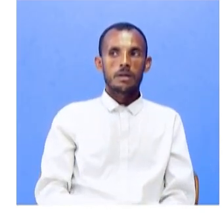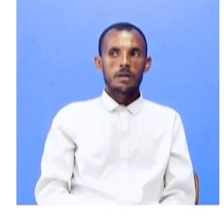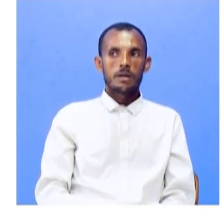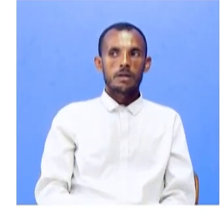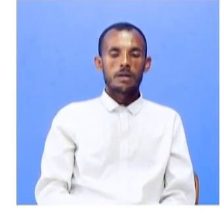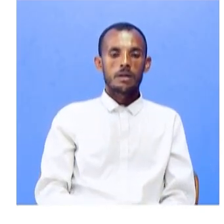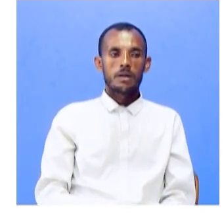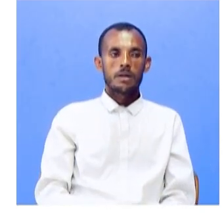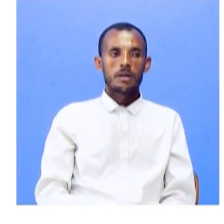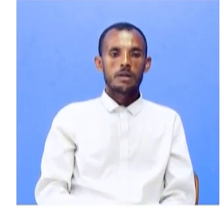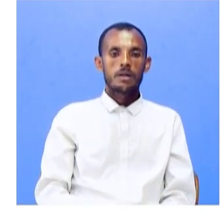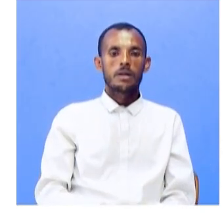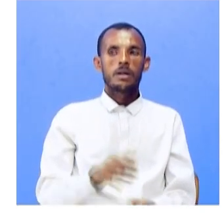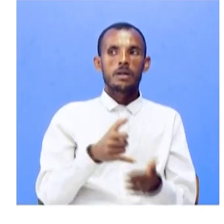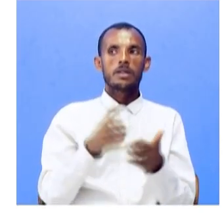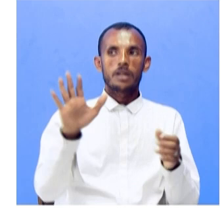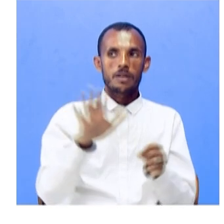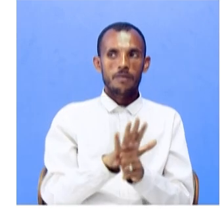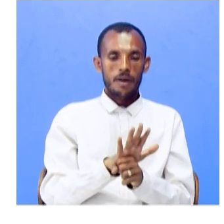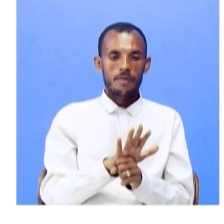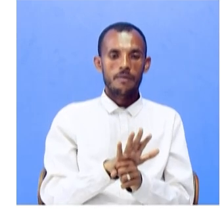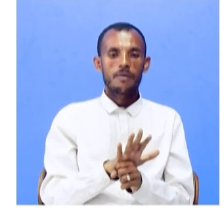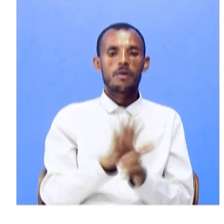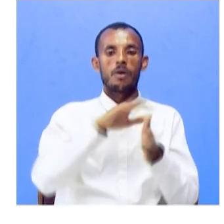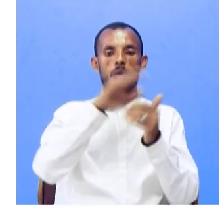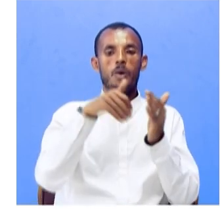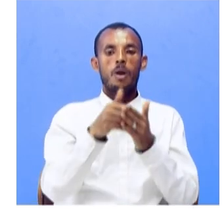A square satisfies all properties of